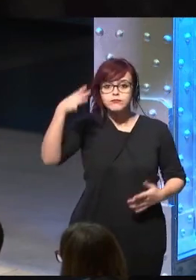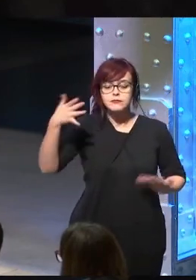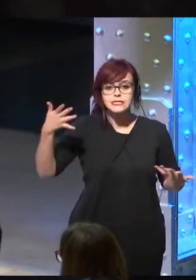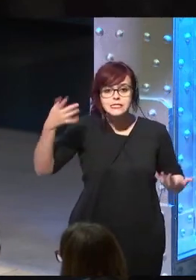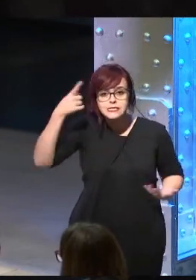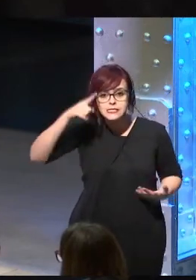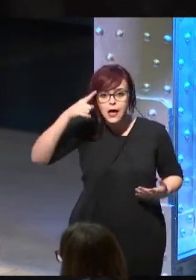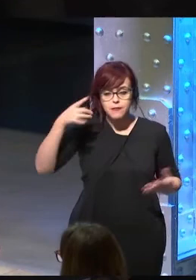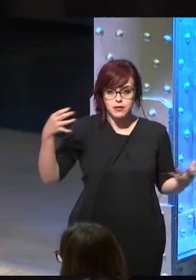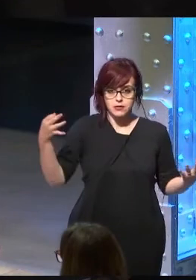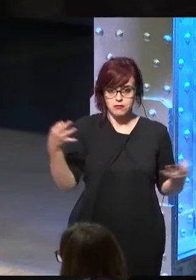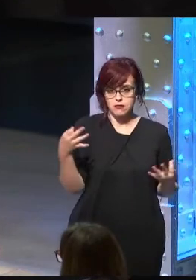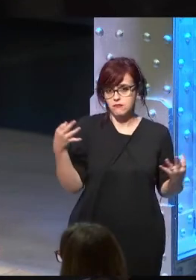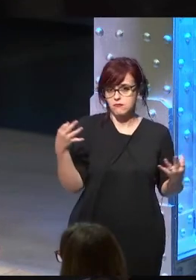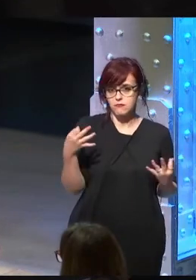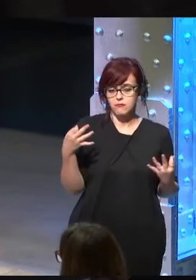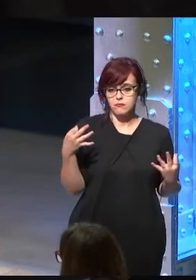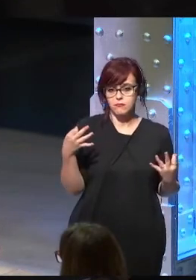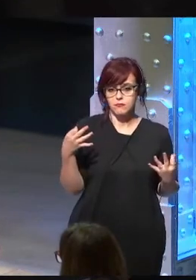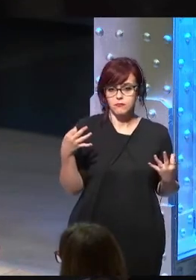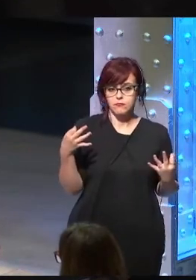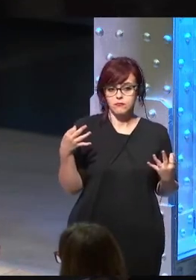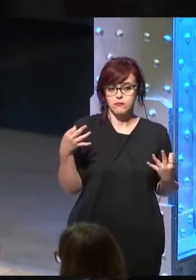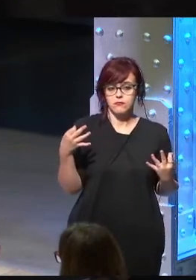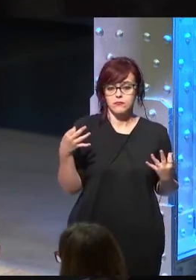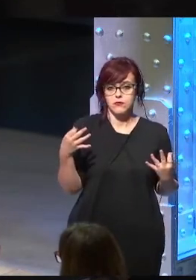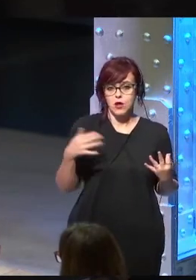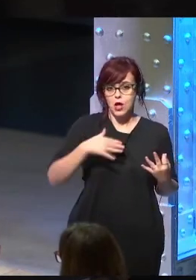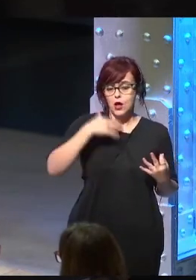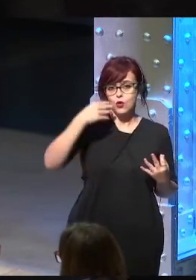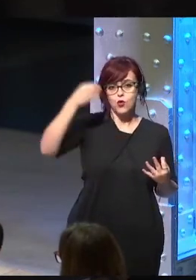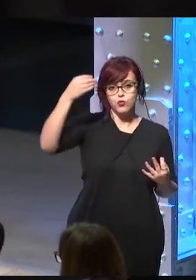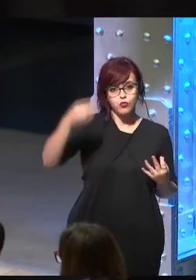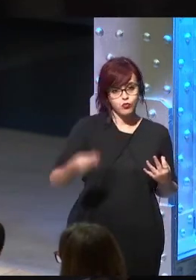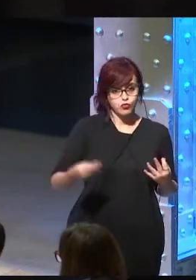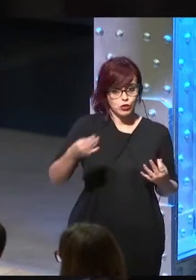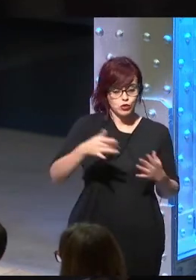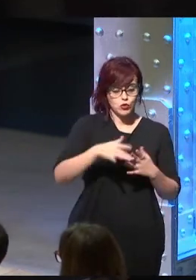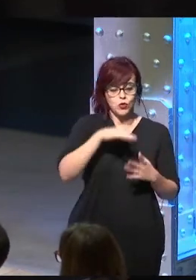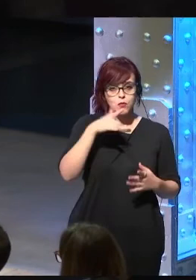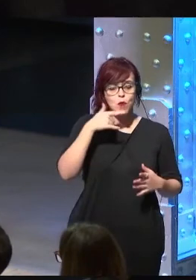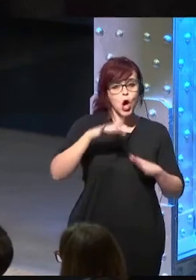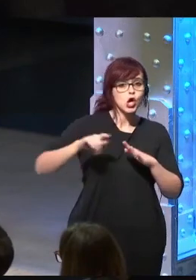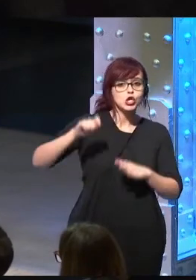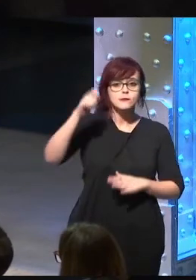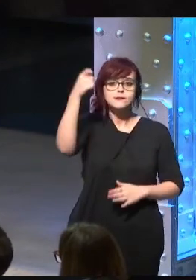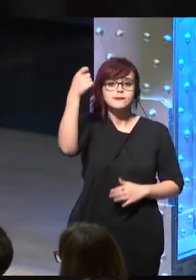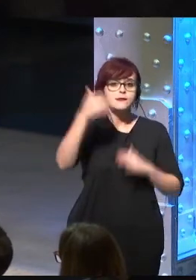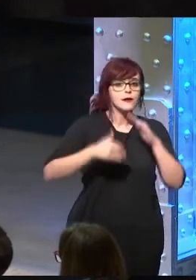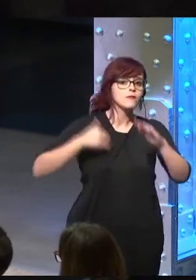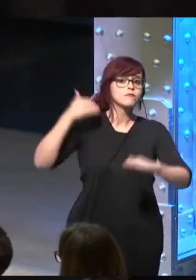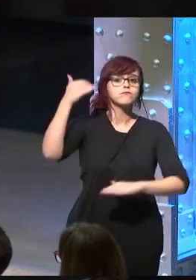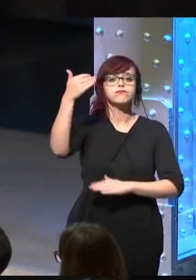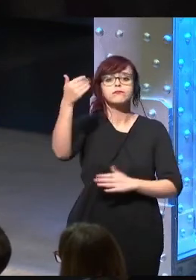their accomplishments. What do we know? We know that their